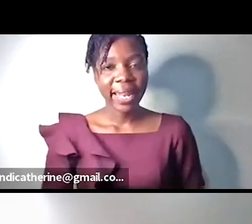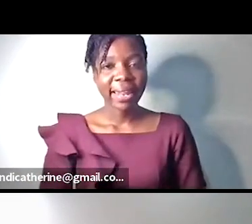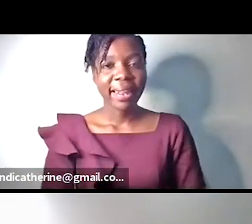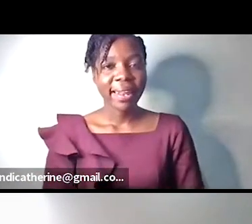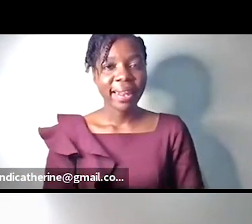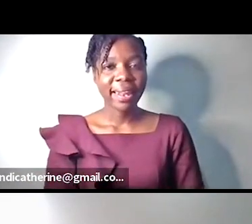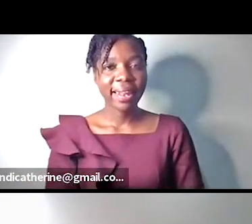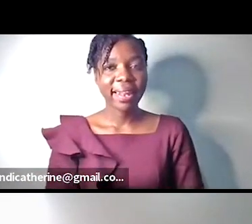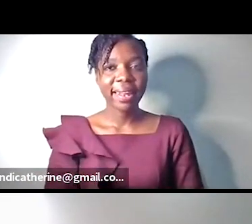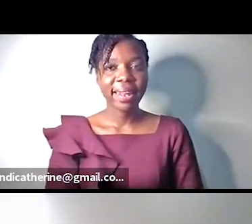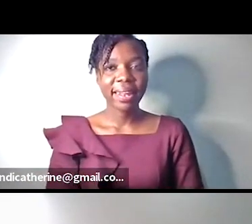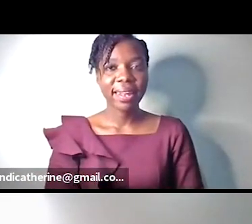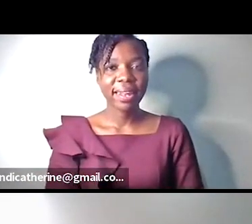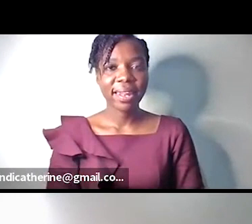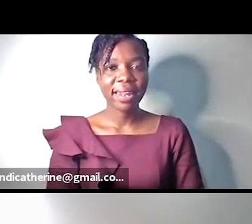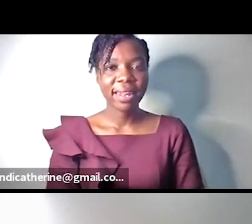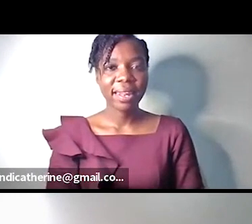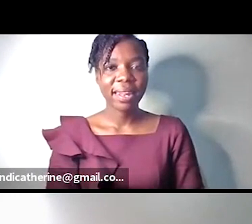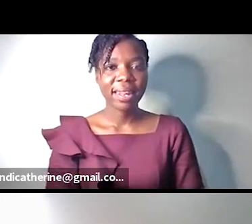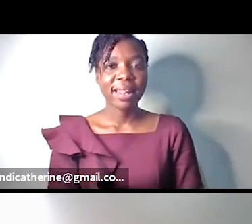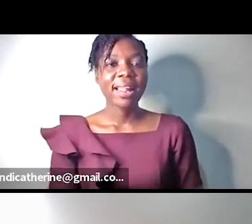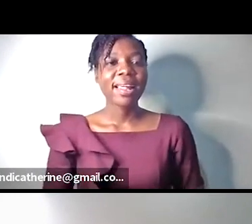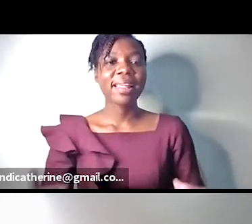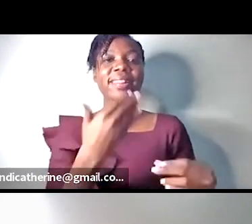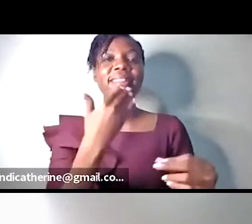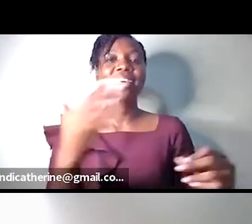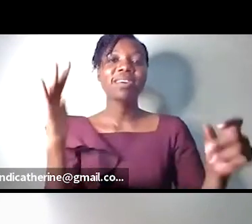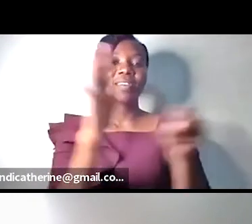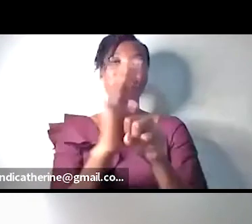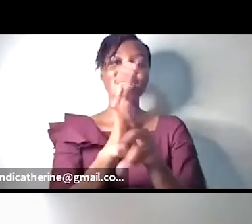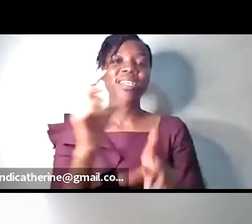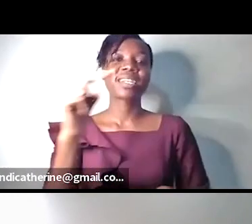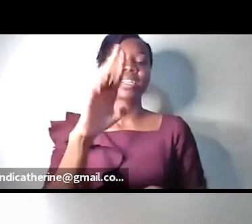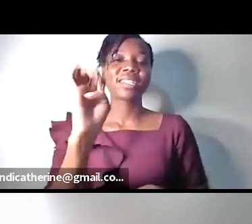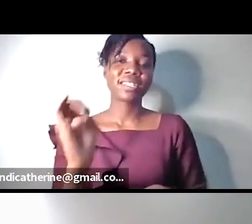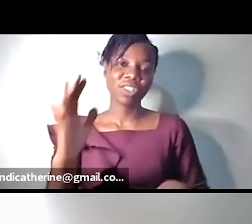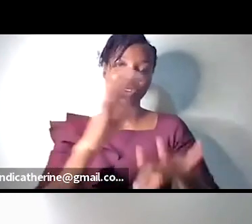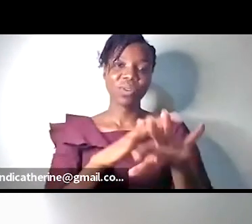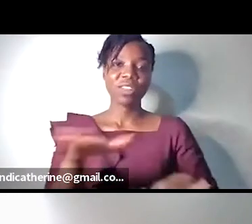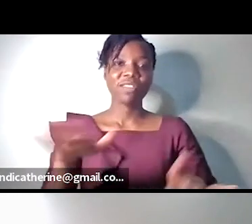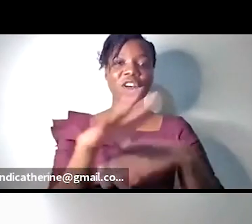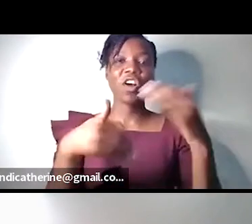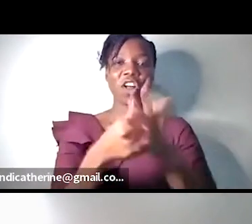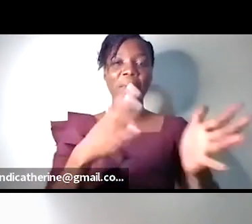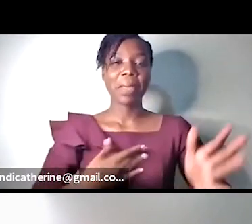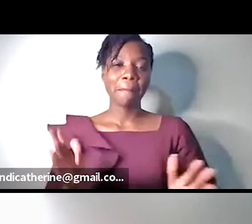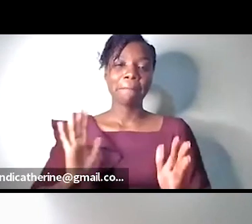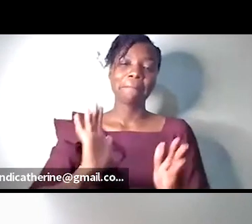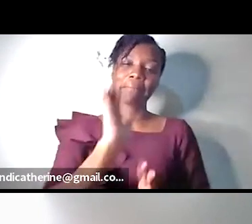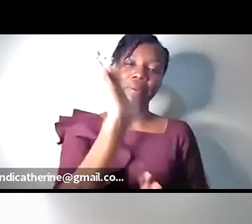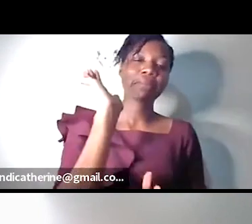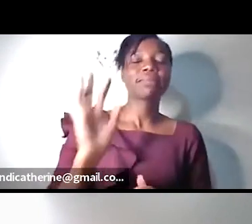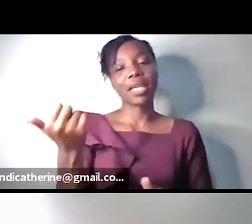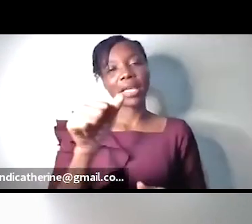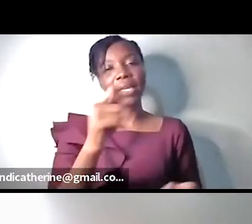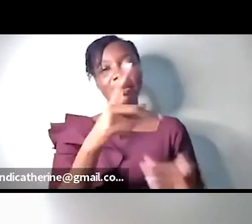Okay. Thank you, Grace. Good evening, everyone. I give you a high five wherever you are.